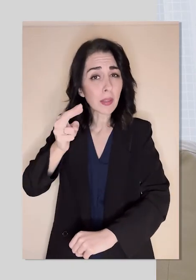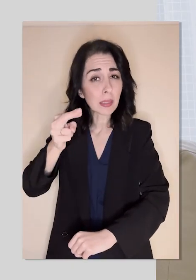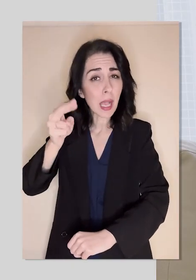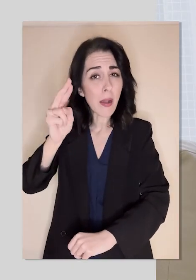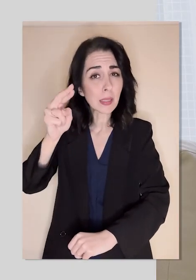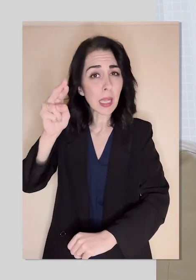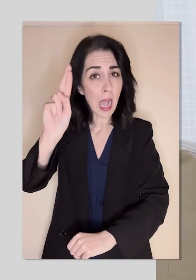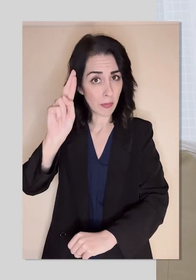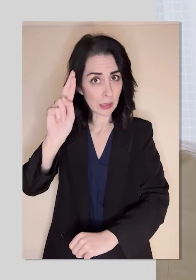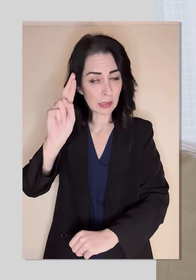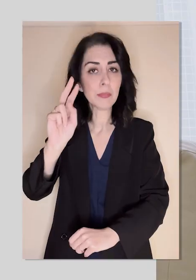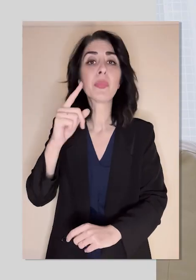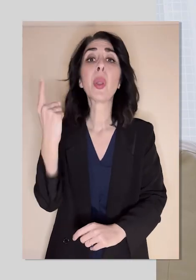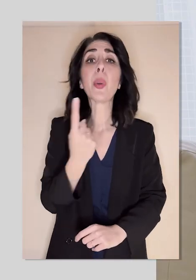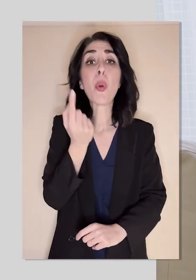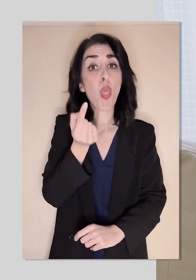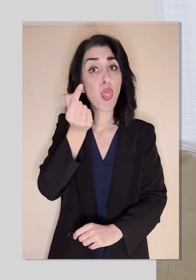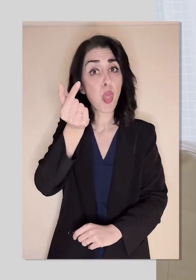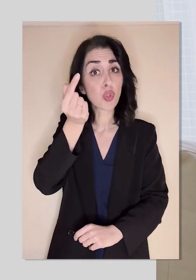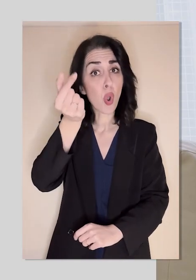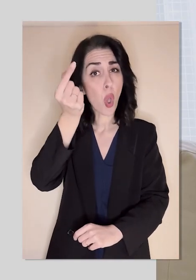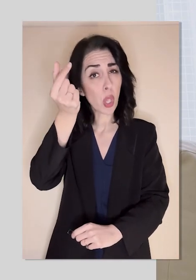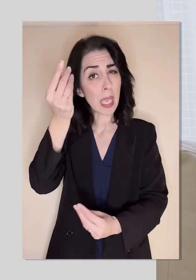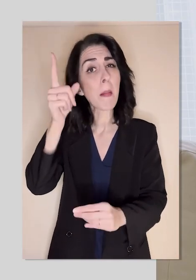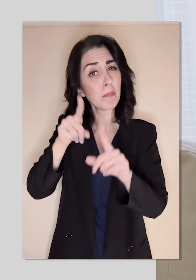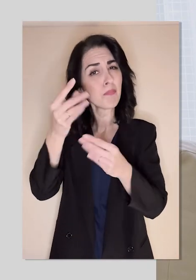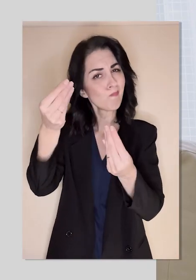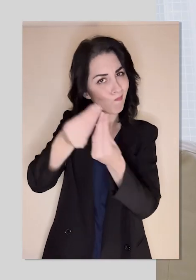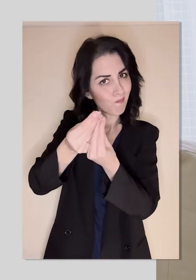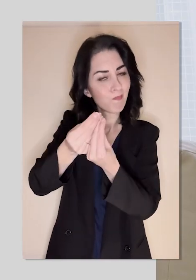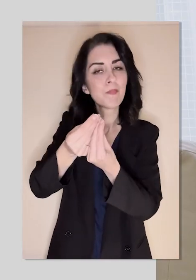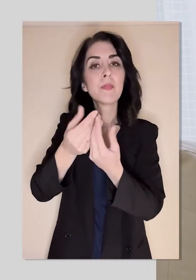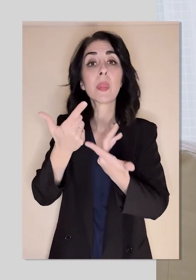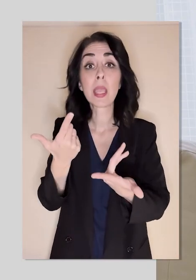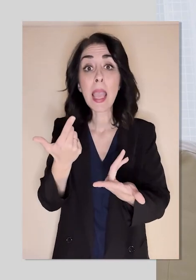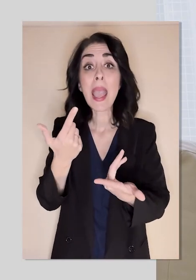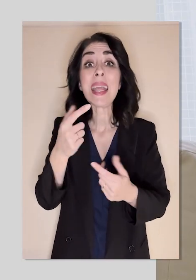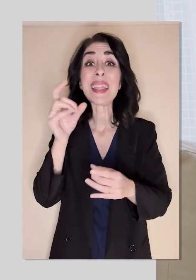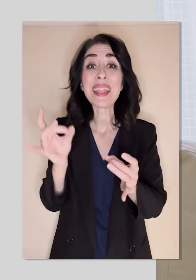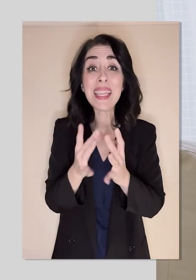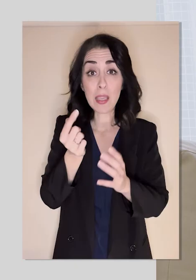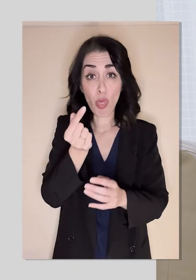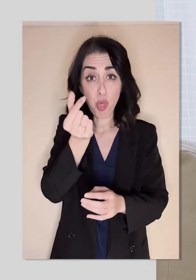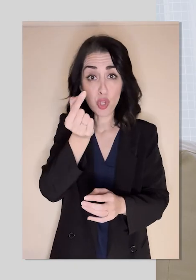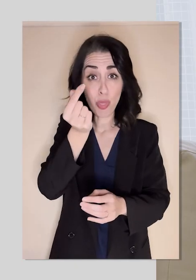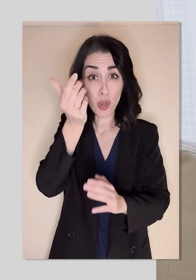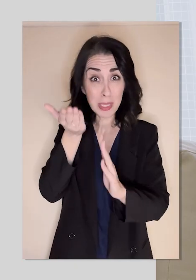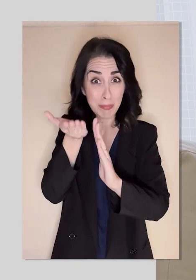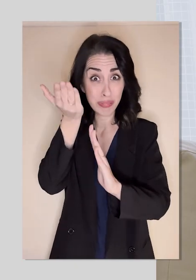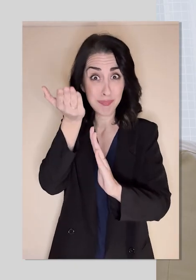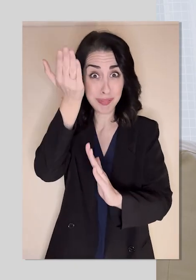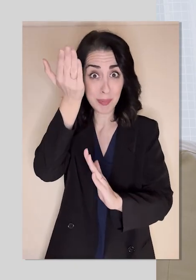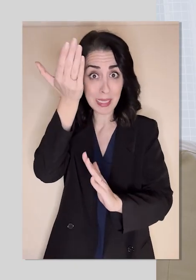that you could get side effects from it. So I learned from that triptans will always work at the